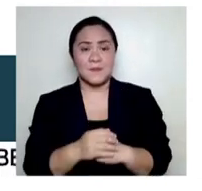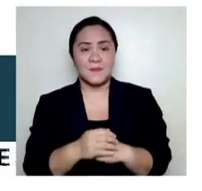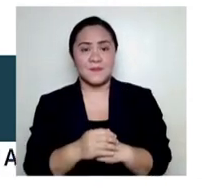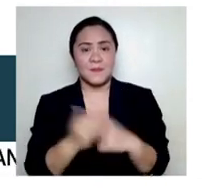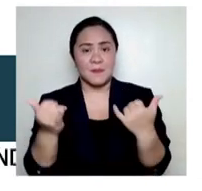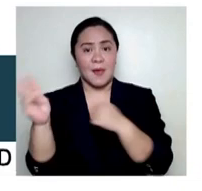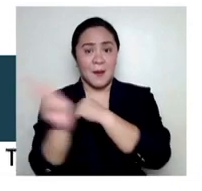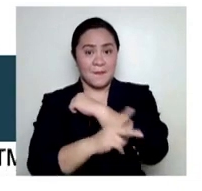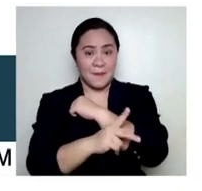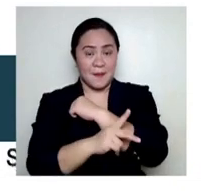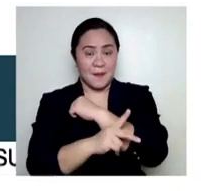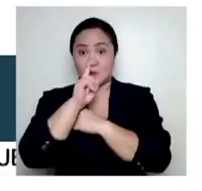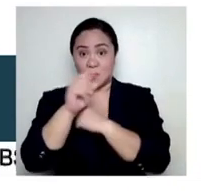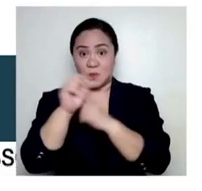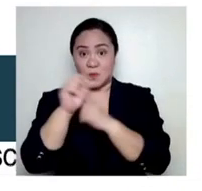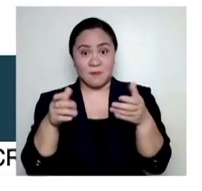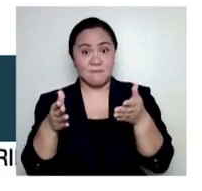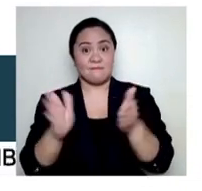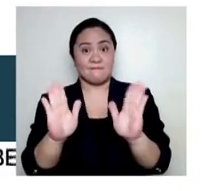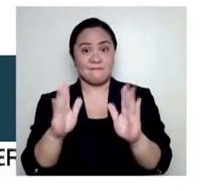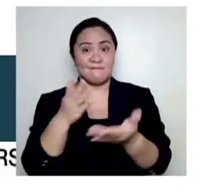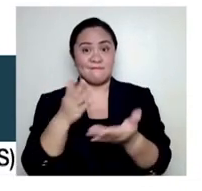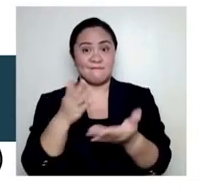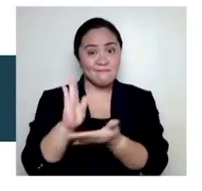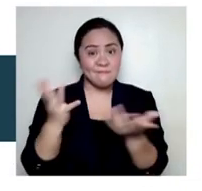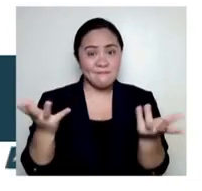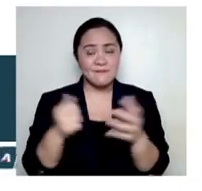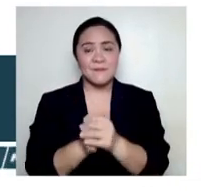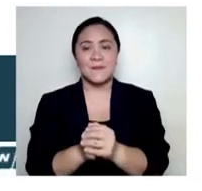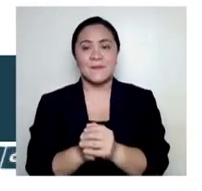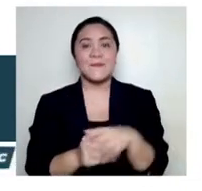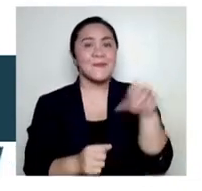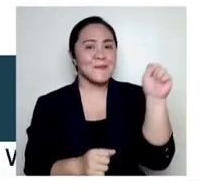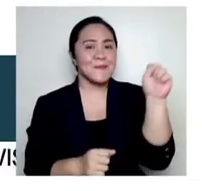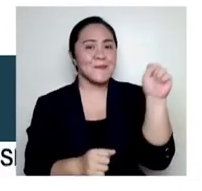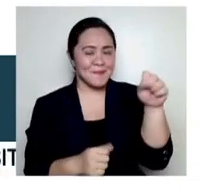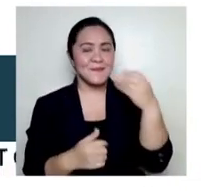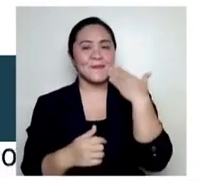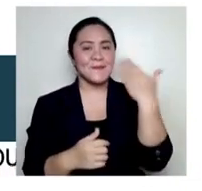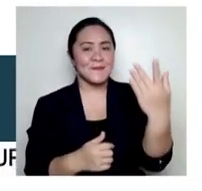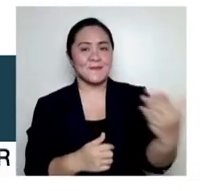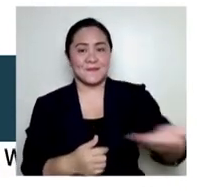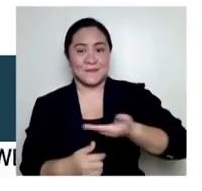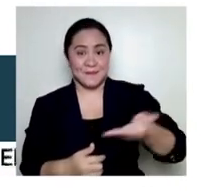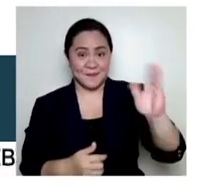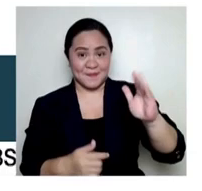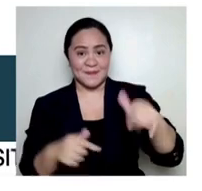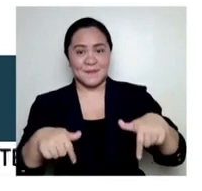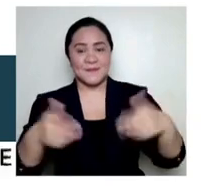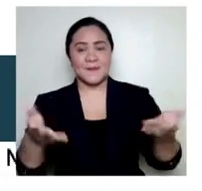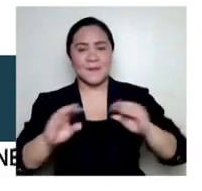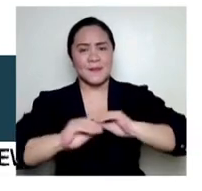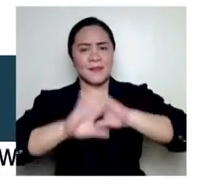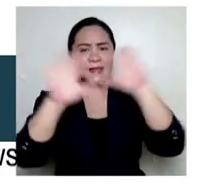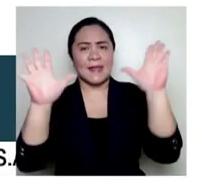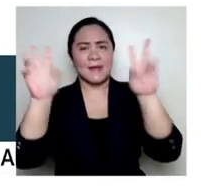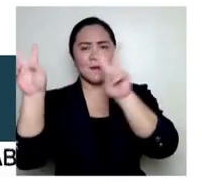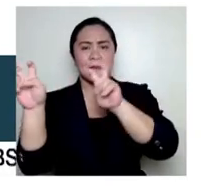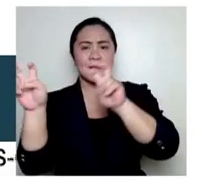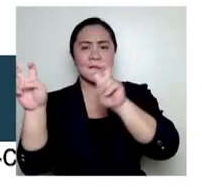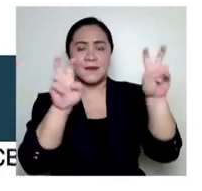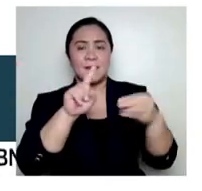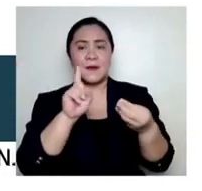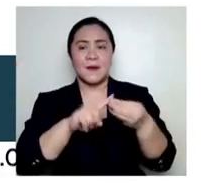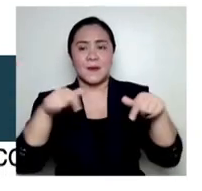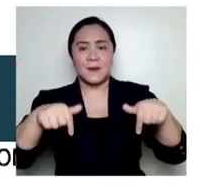can do away with masks? Go ahead, doctor. Yeah, thank you so much for inviting me so we can clarify certain issues. Apparently, this